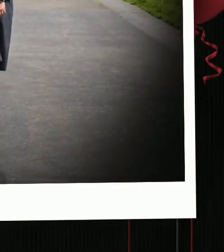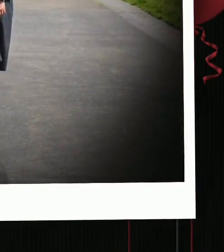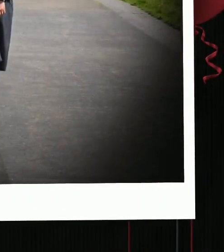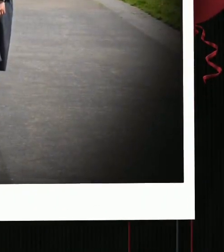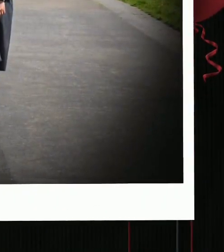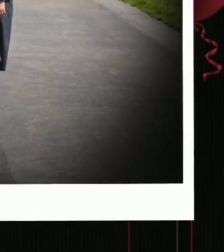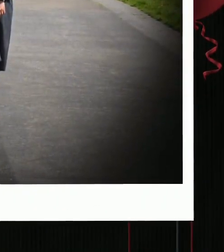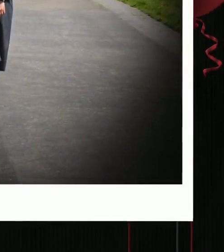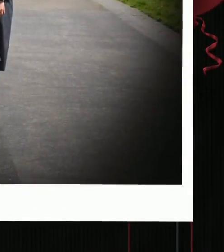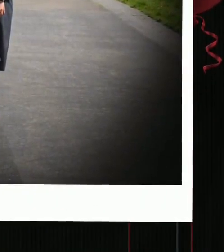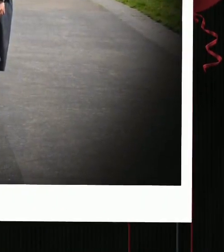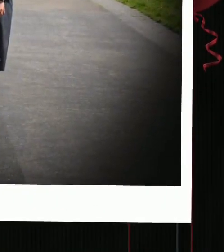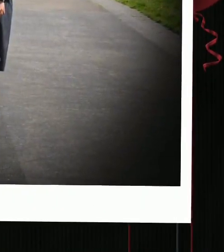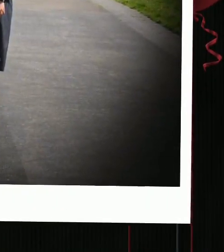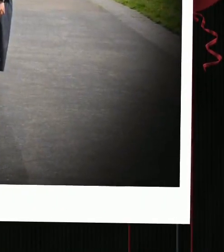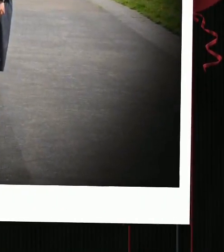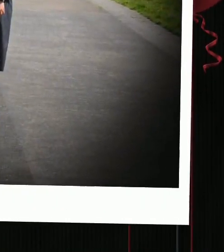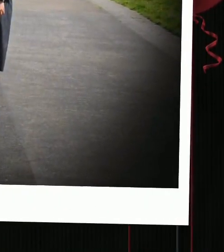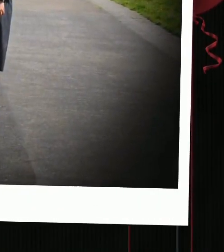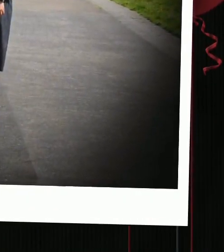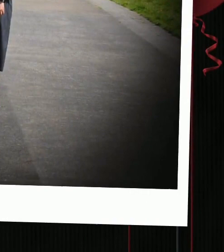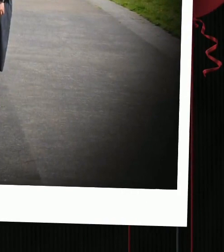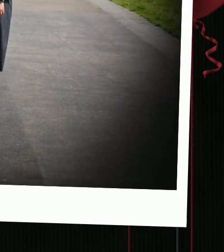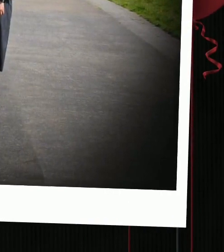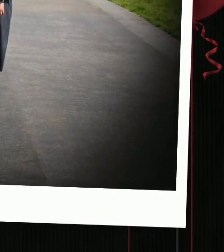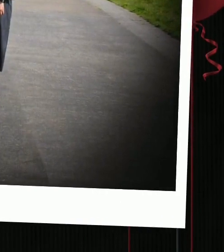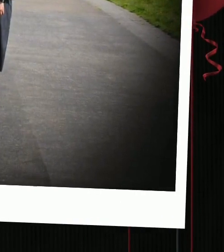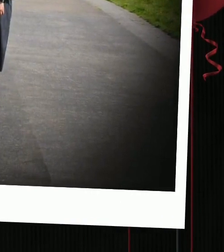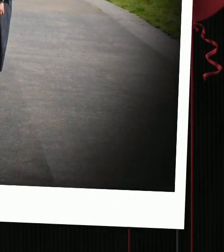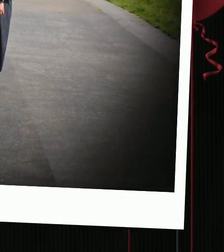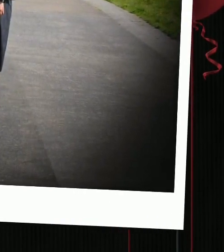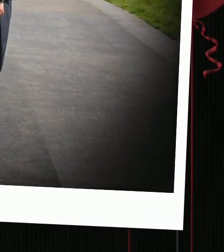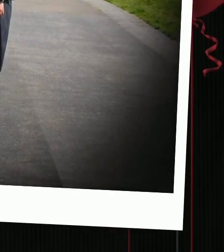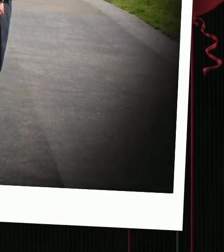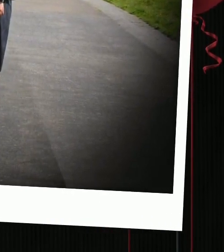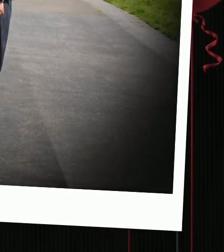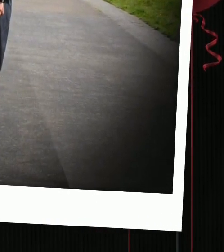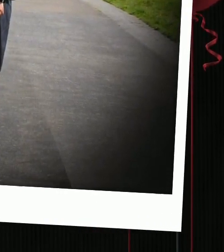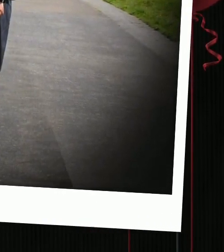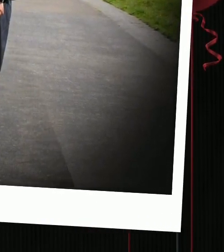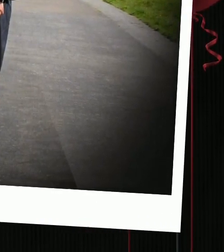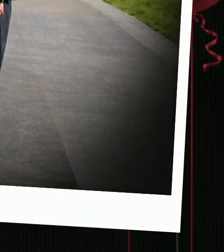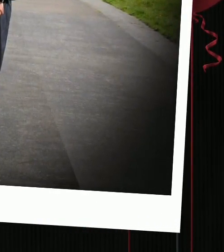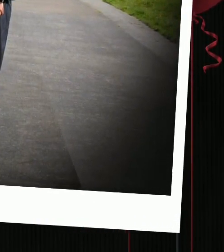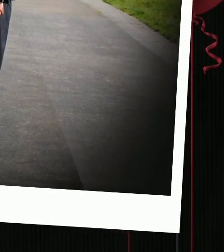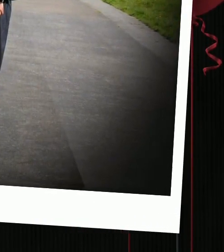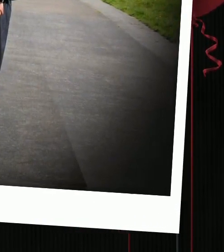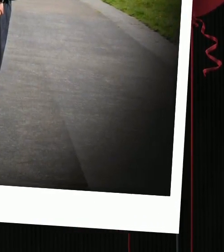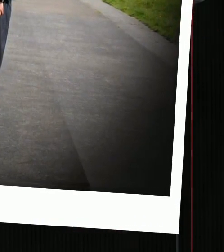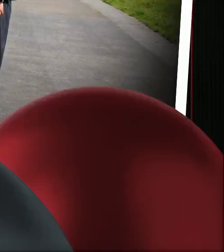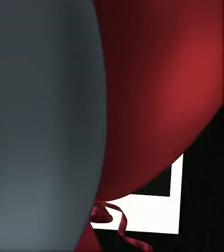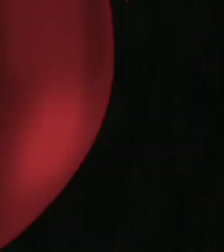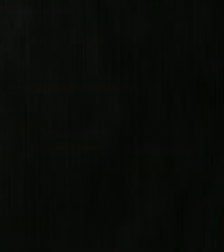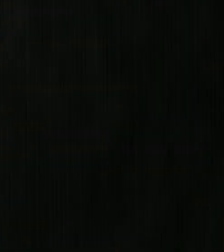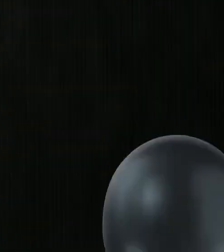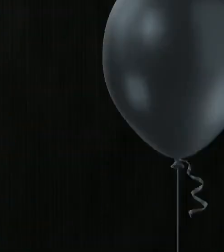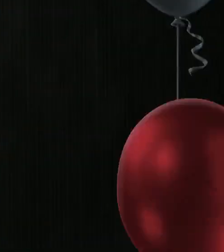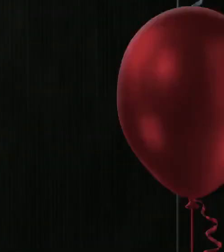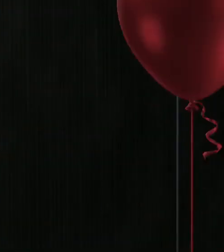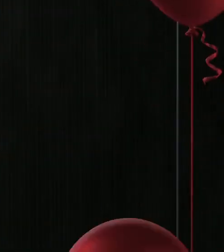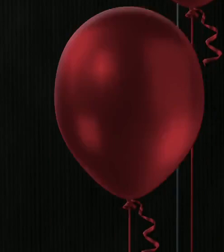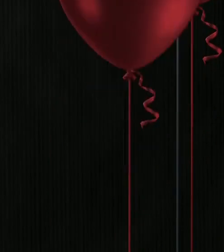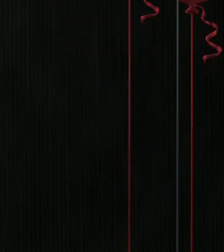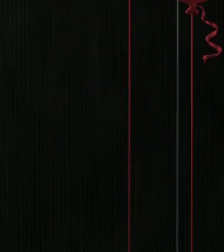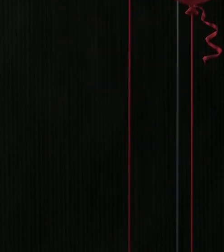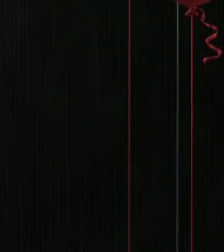Elda Ramirez, Bachelor of Arts in Human Development, cum laude.